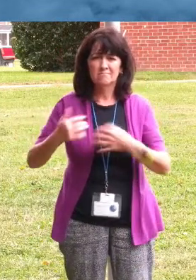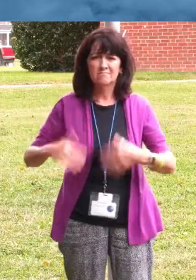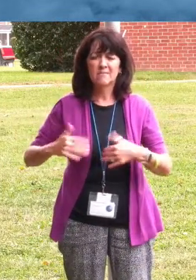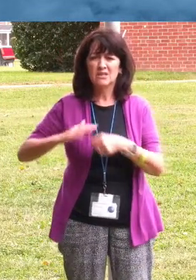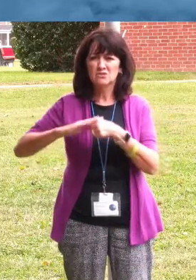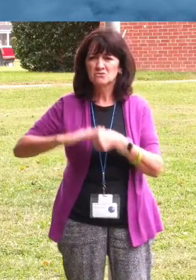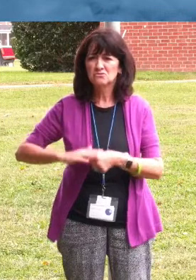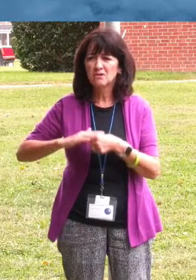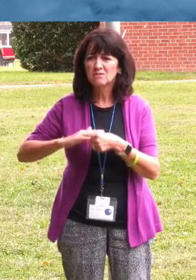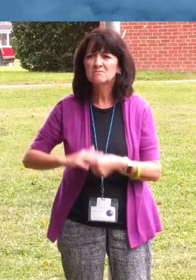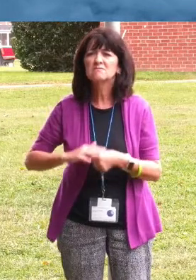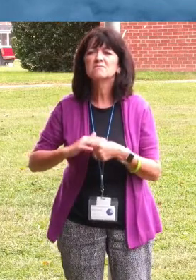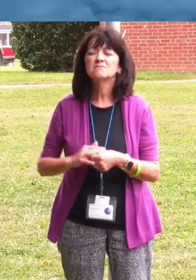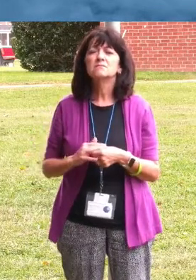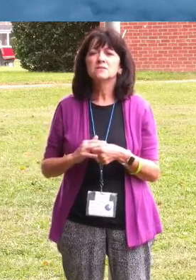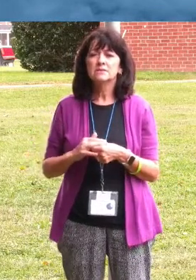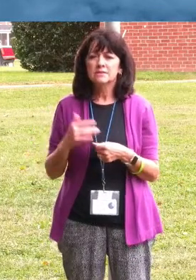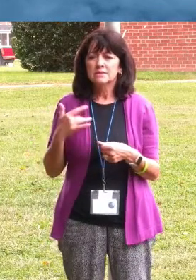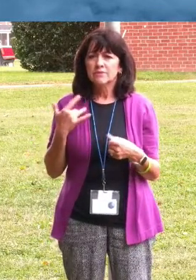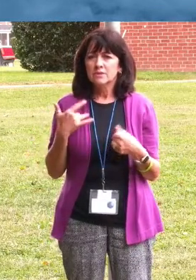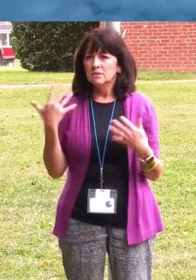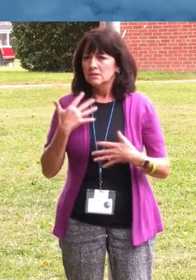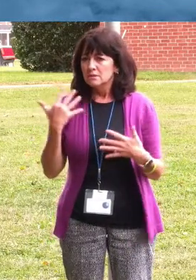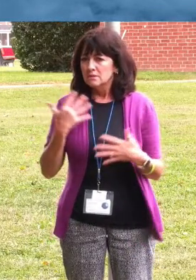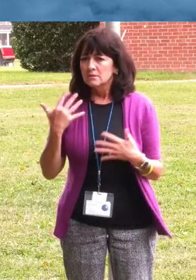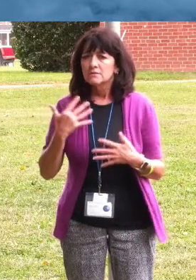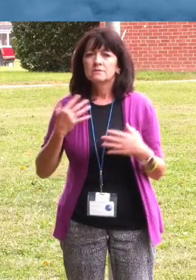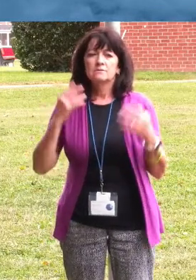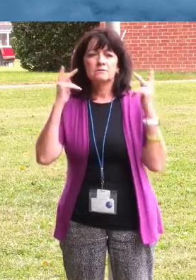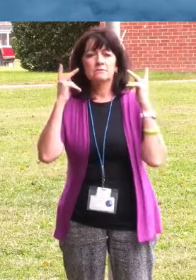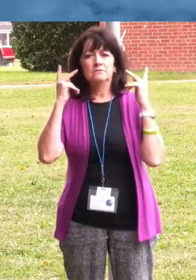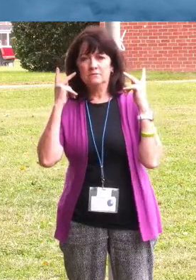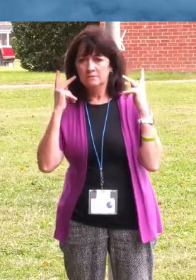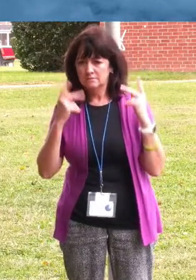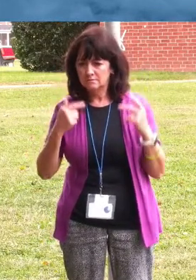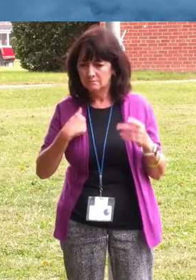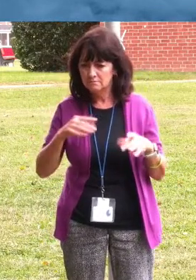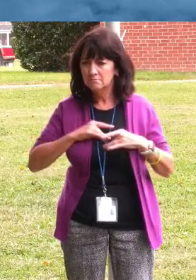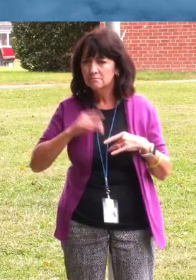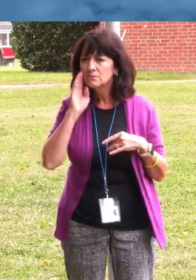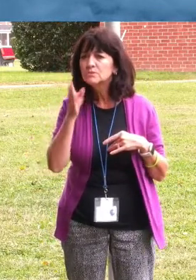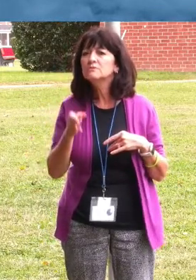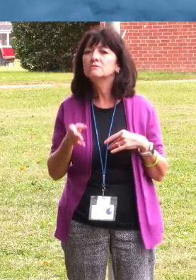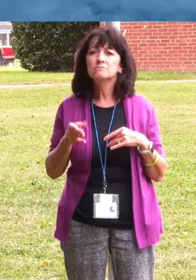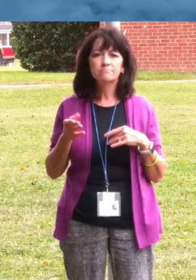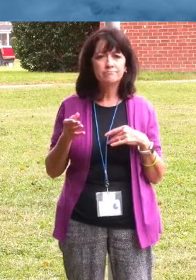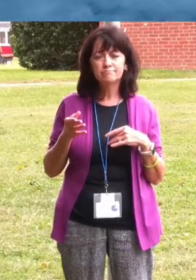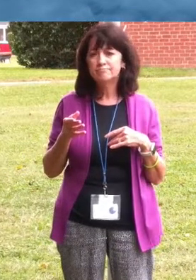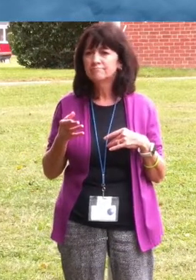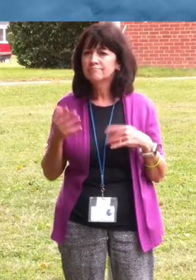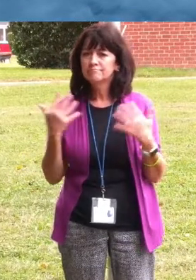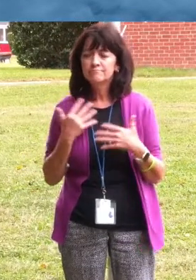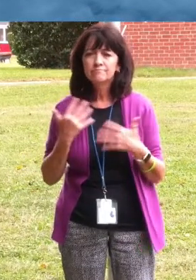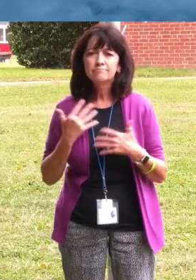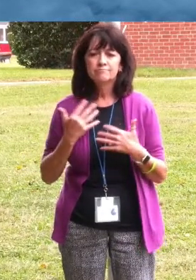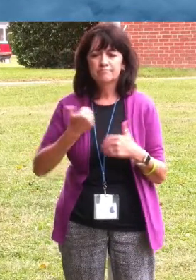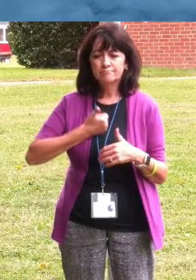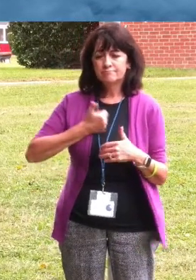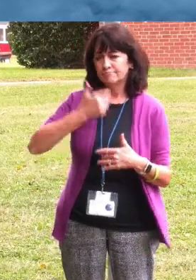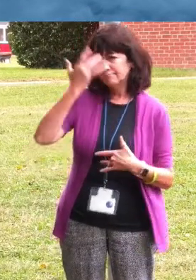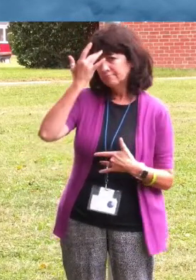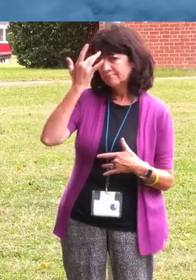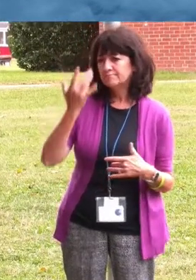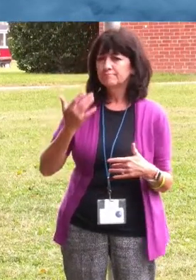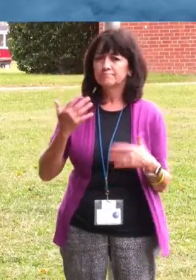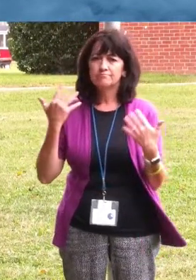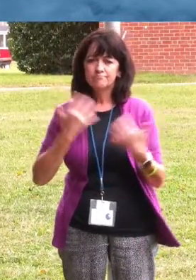all the rest of it. So just a heartfelt thanks to all of you. Thank you for providing that frontline